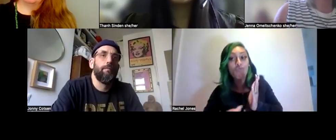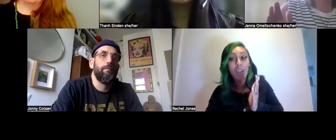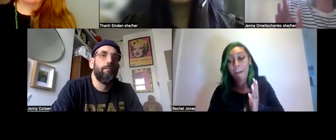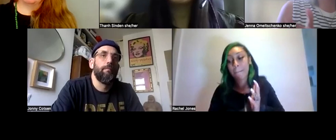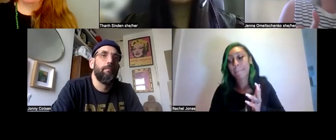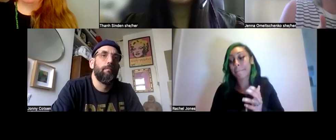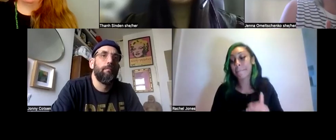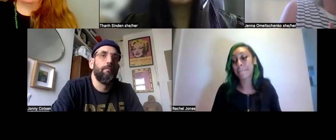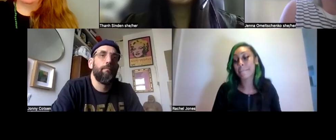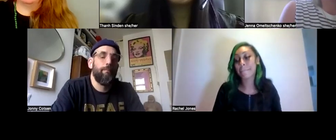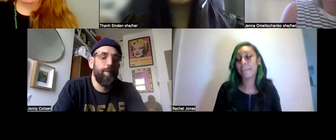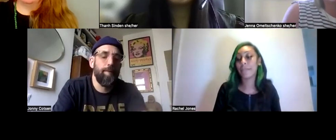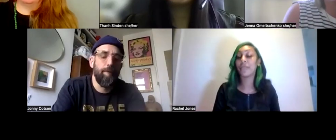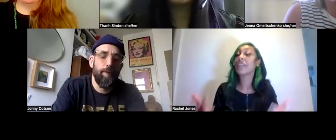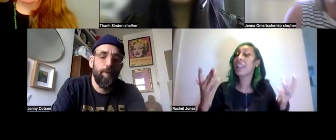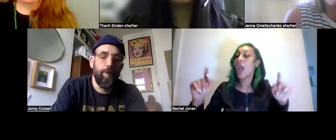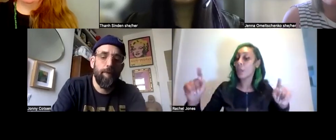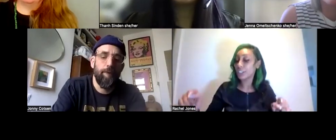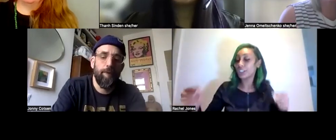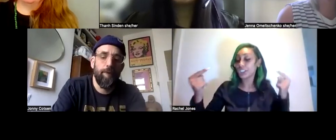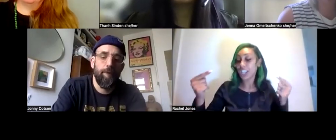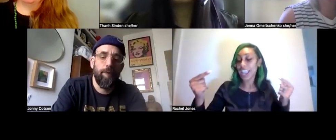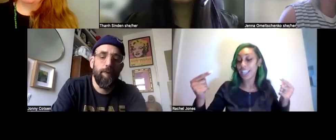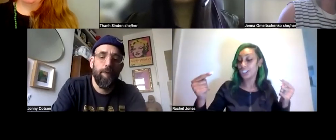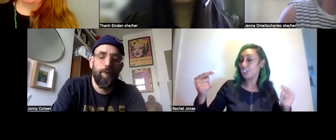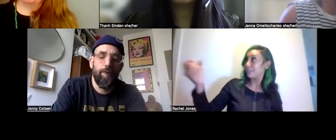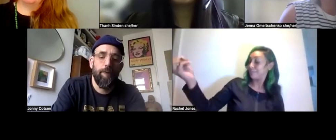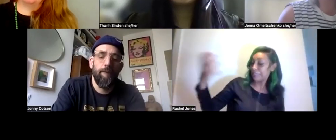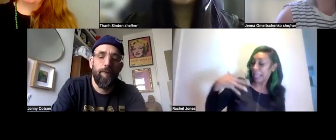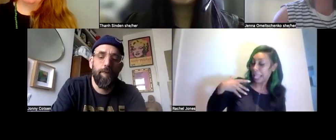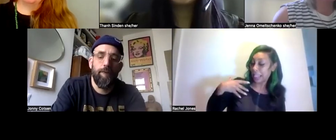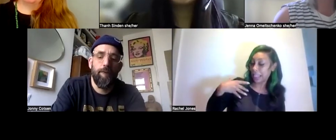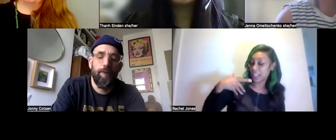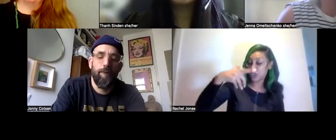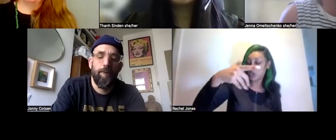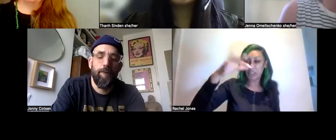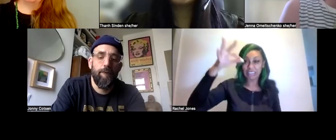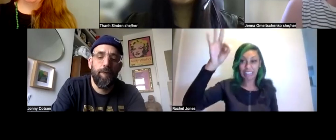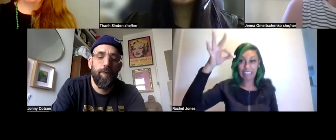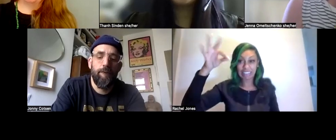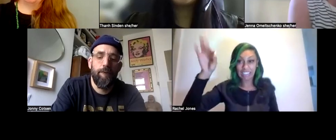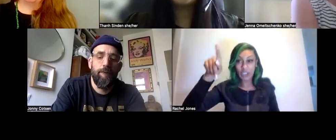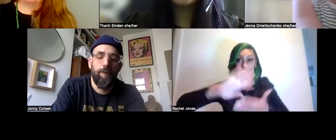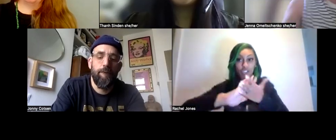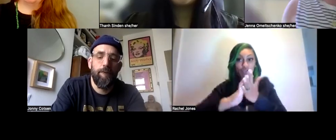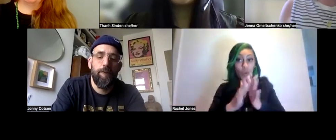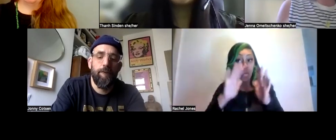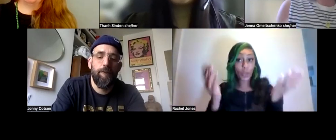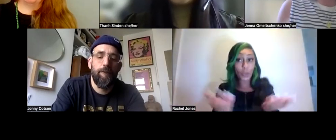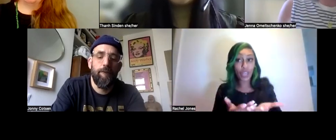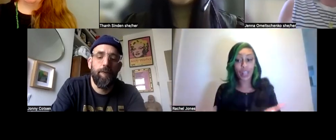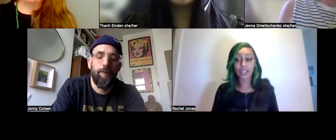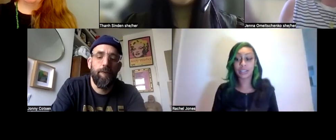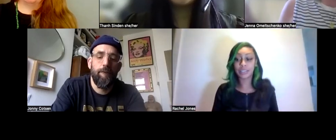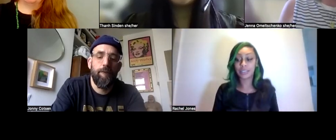think the challenging thing is having a young person tell you that you're just ticking a box or that you've ruined the world. But the brilliant thing is